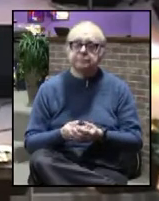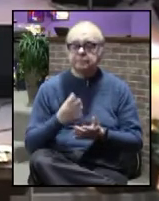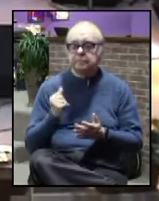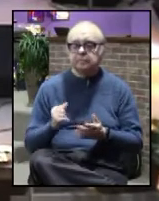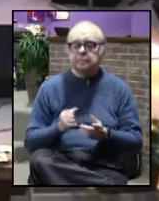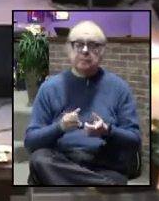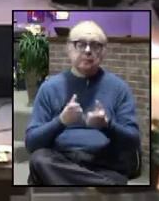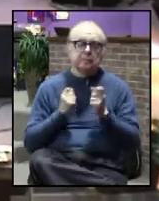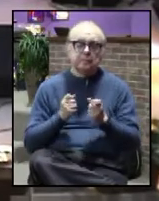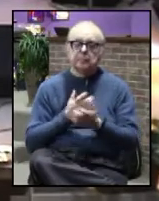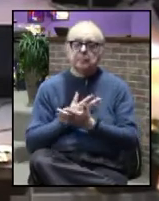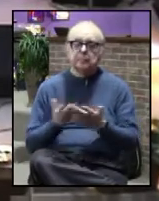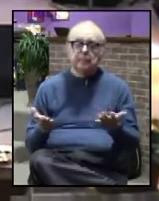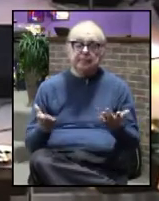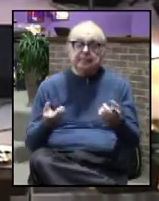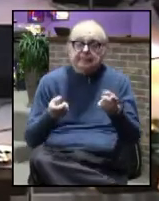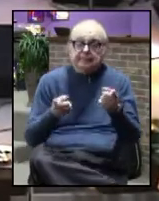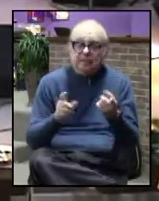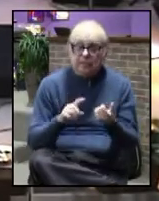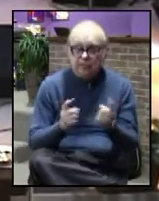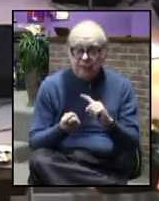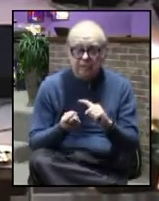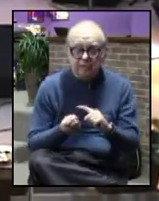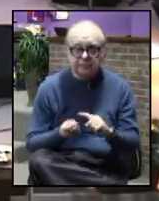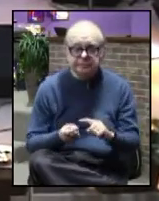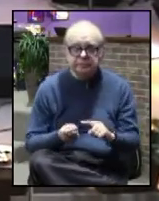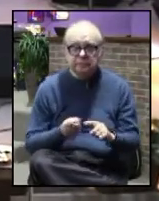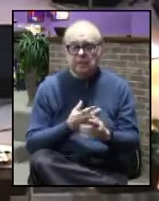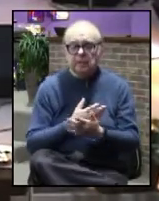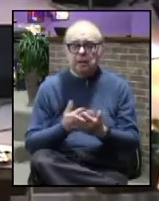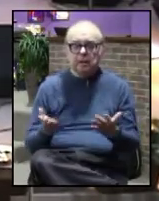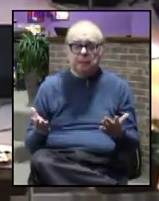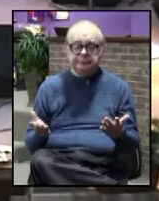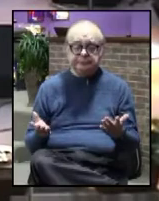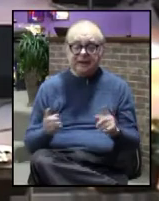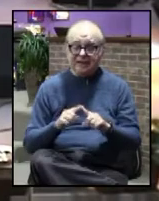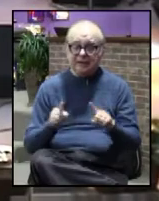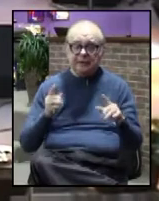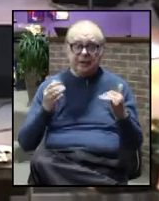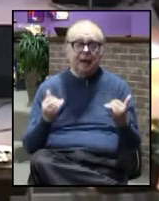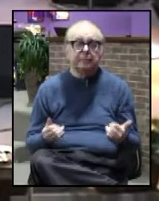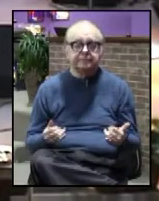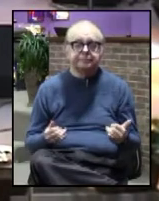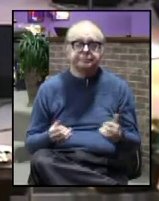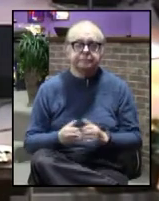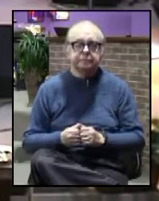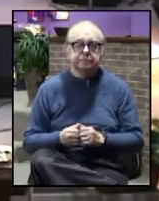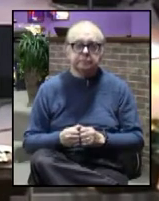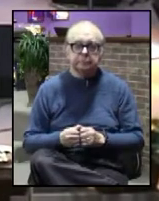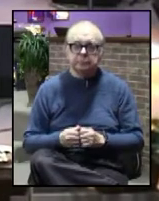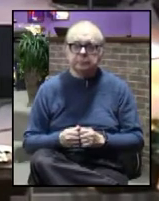Because all of a sudden things changed and things are different.